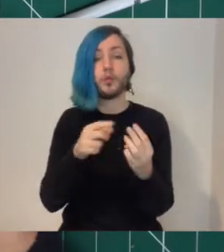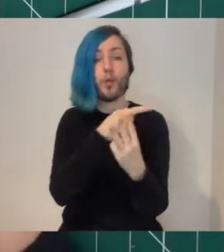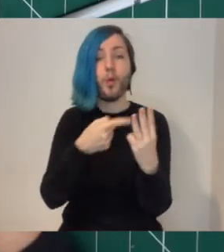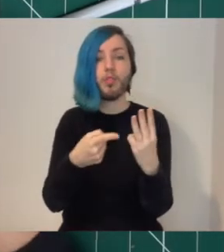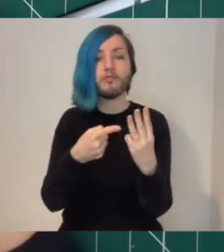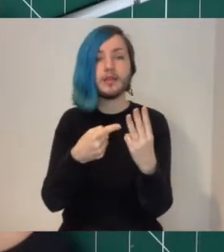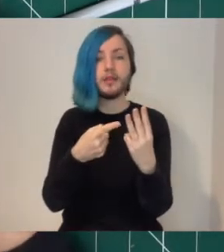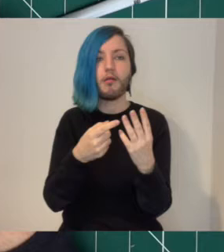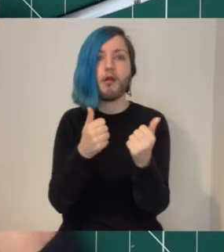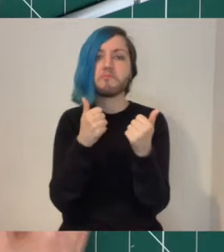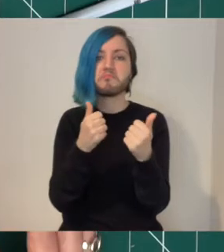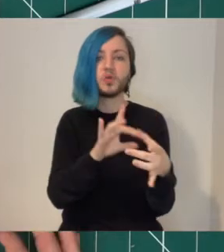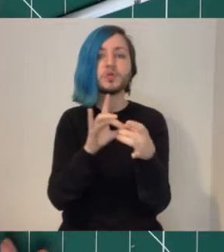design.